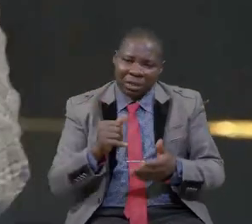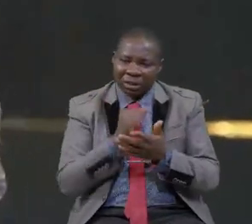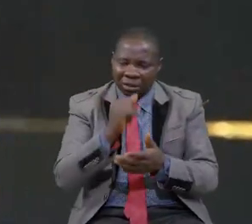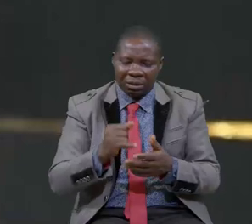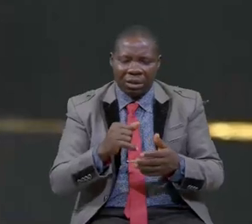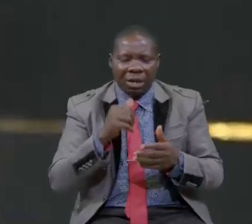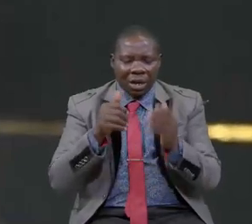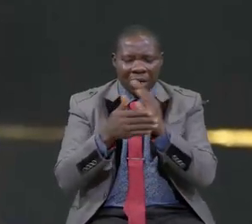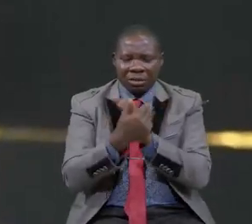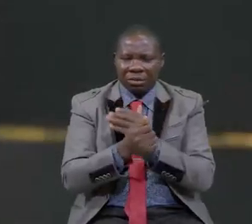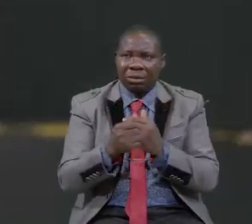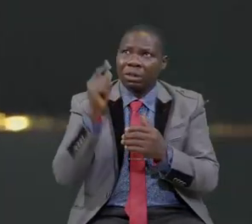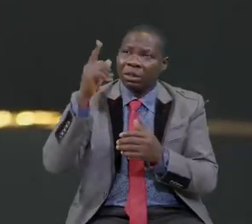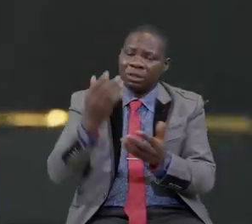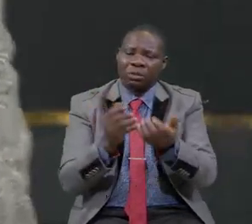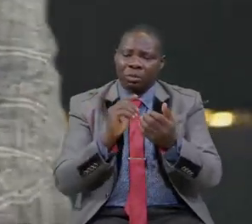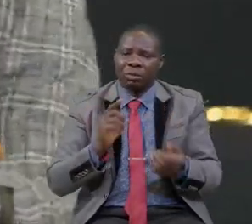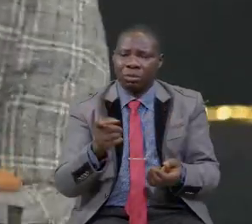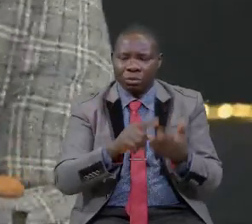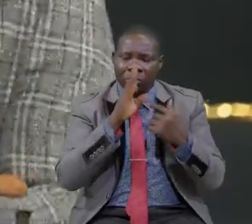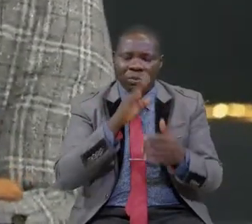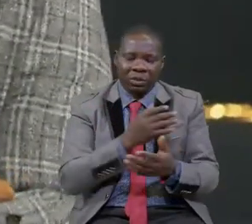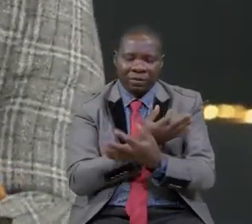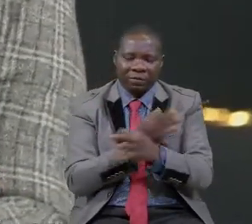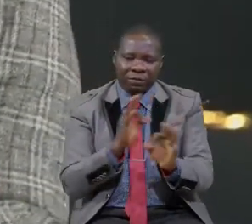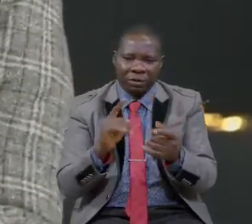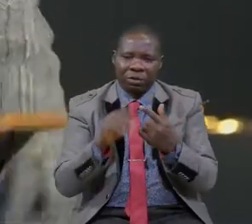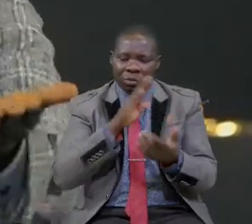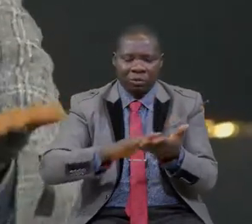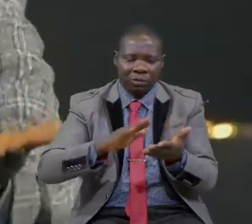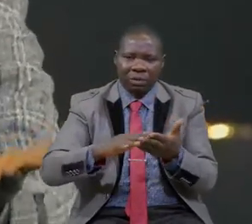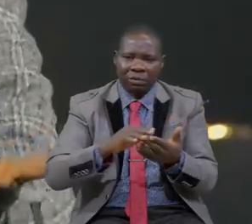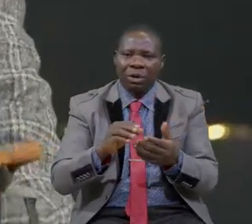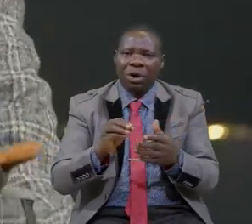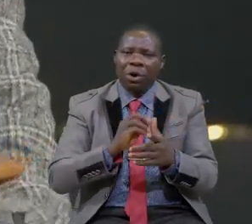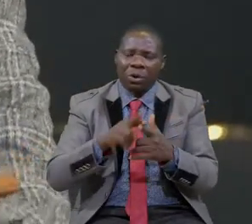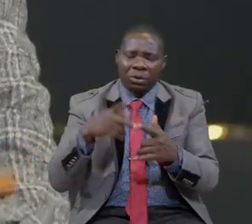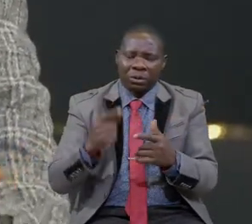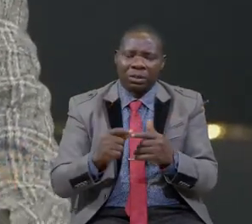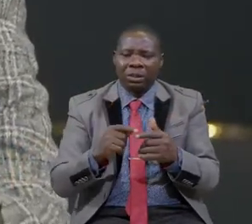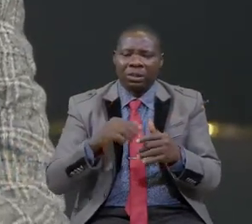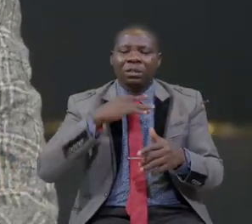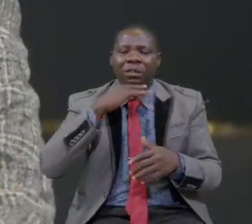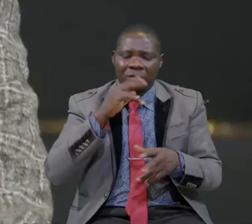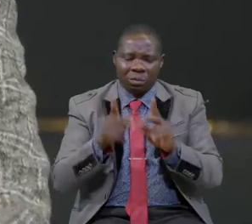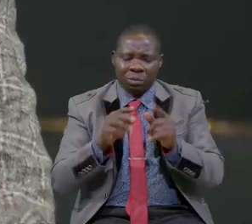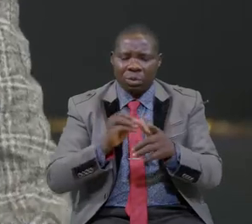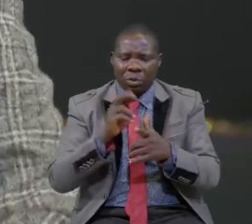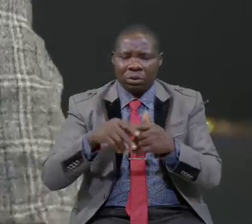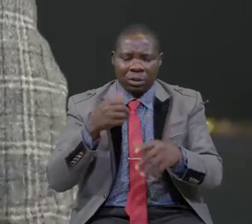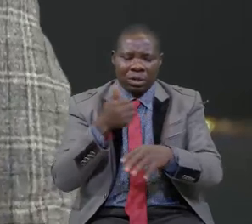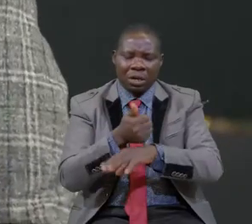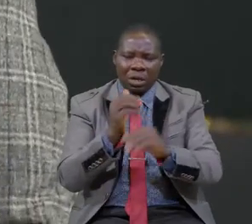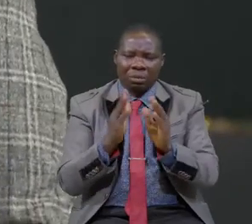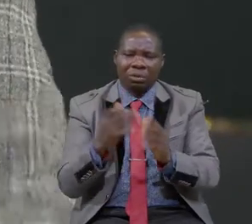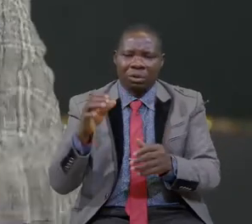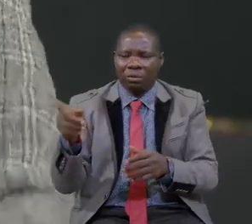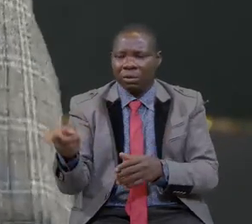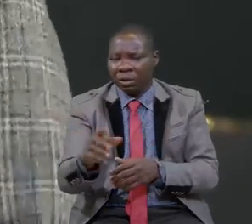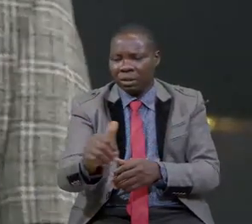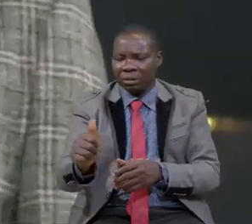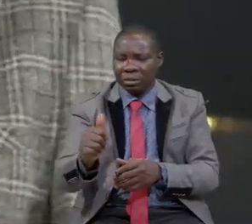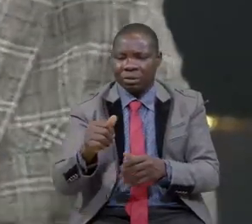be free. And then he says, no, the effeminate, no, abusers of themselves with mankind.